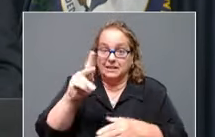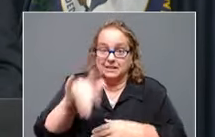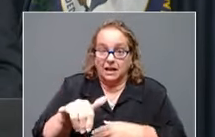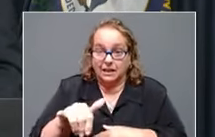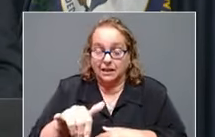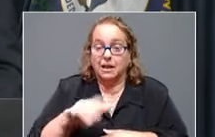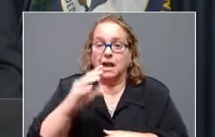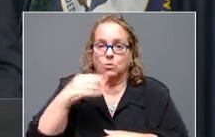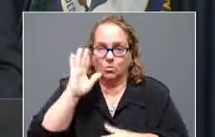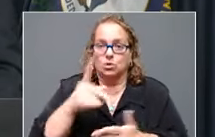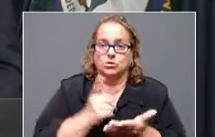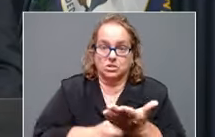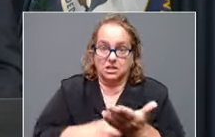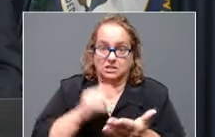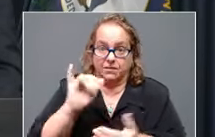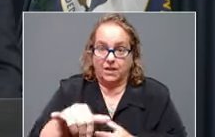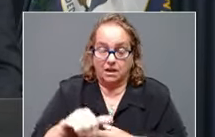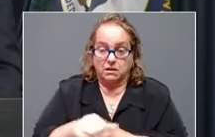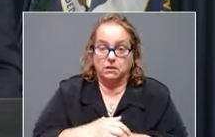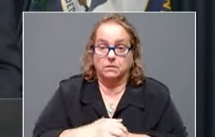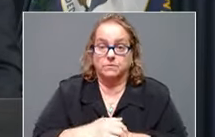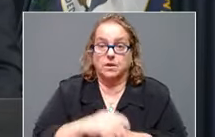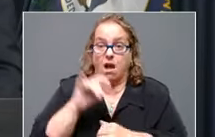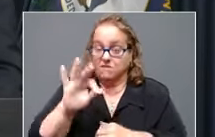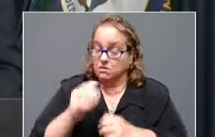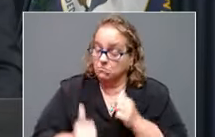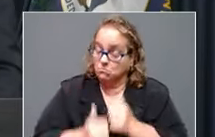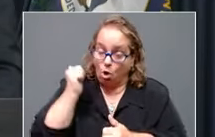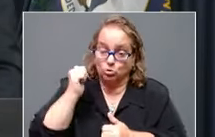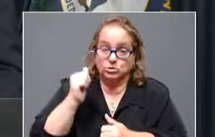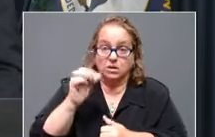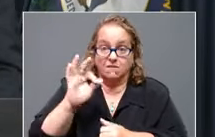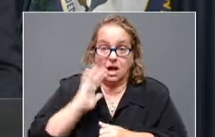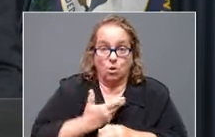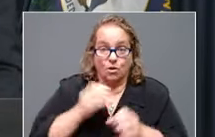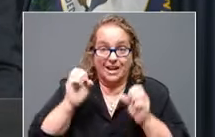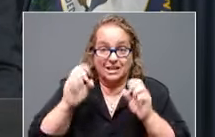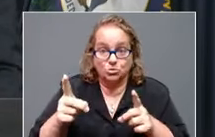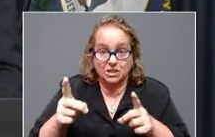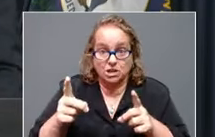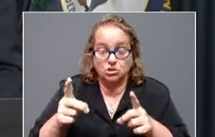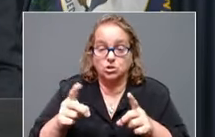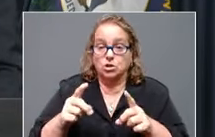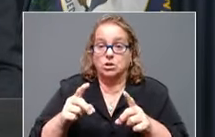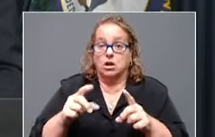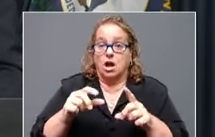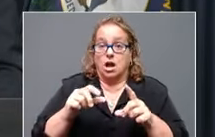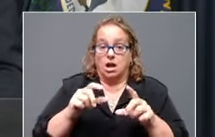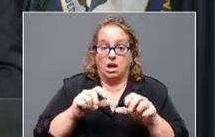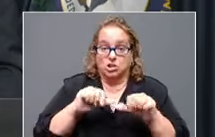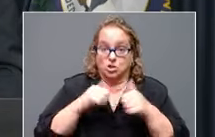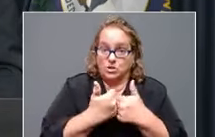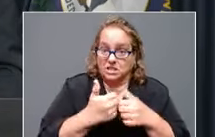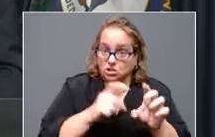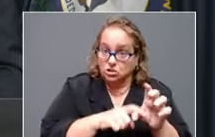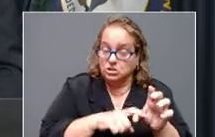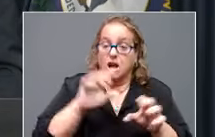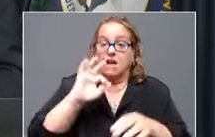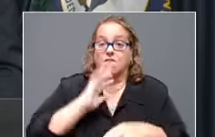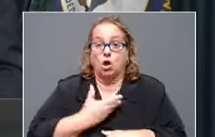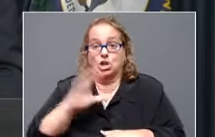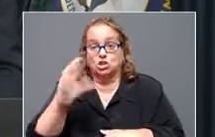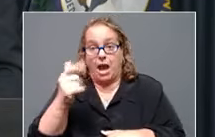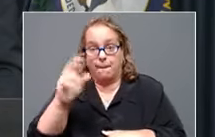learning has, not just on our future workforce, but our present workforce. So Houston Barber is superintendent with the Frankfort Independent School